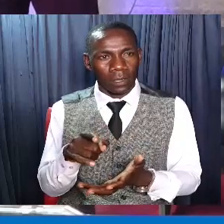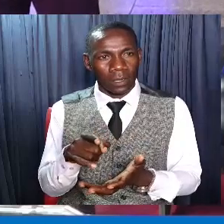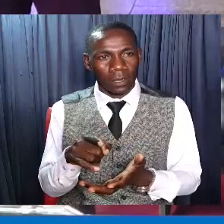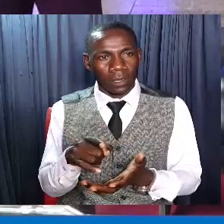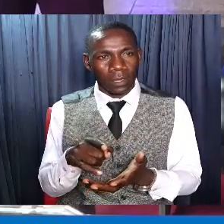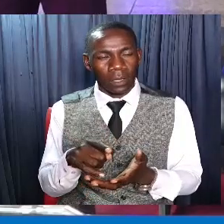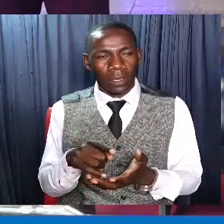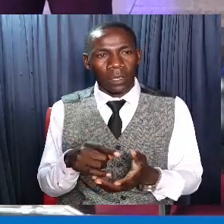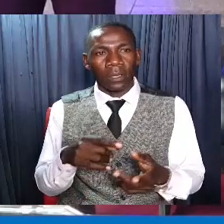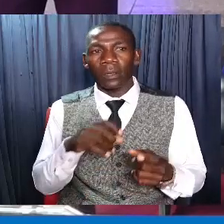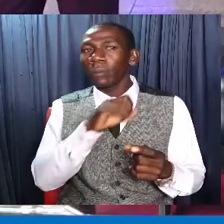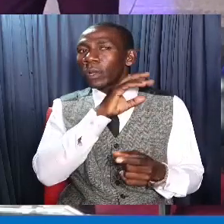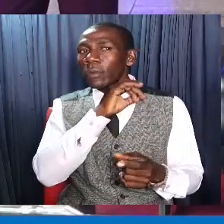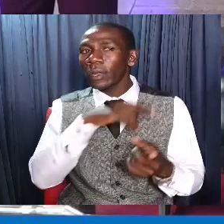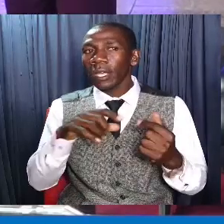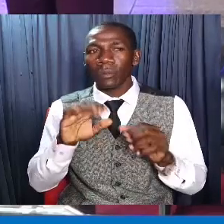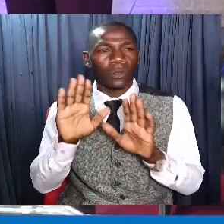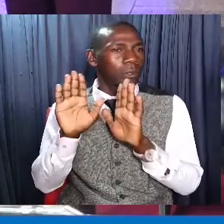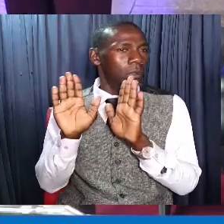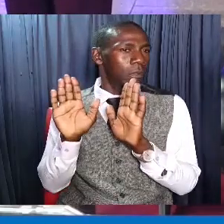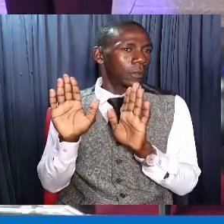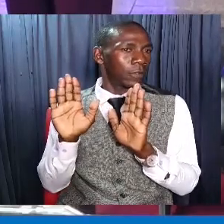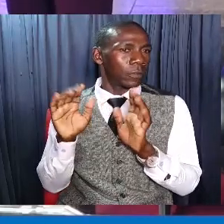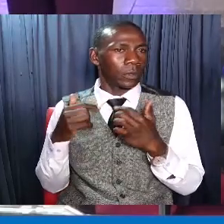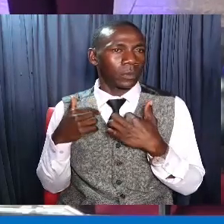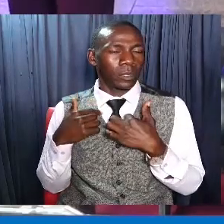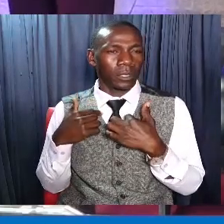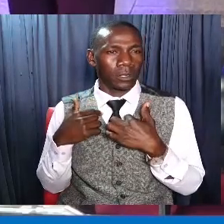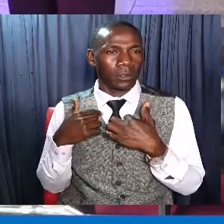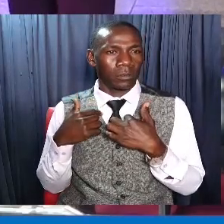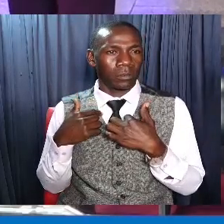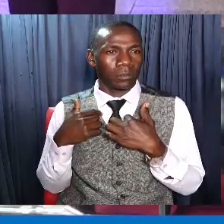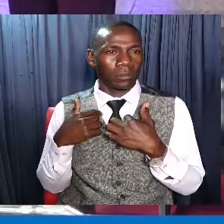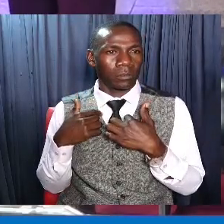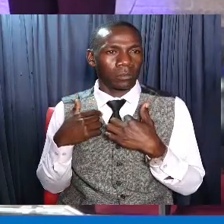ya manunguniko anasema niacheni. However, murmuring is brought around him, he'll say, forsake me.